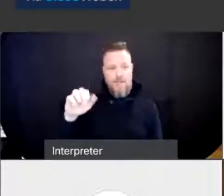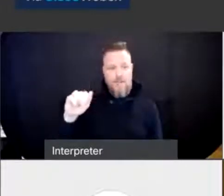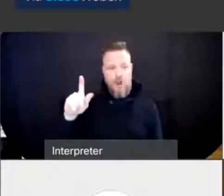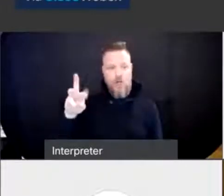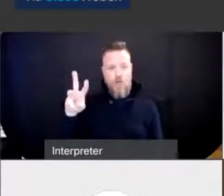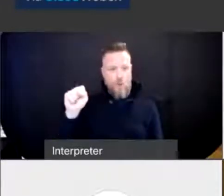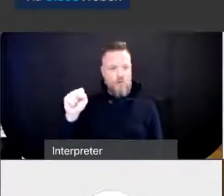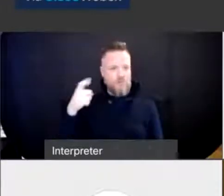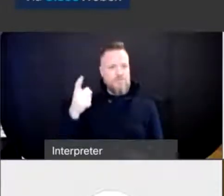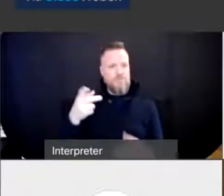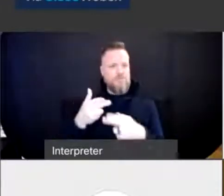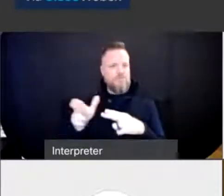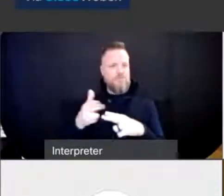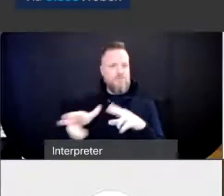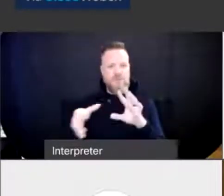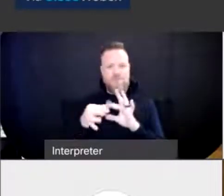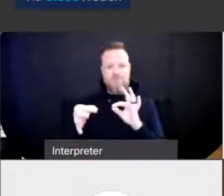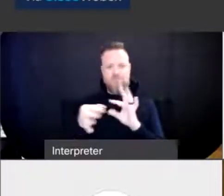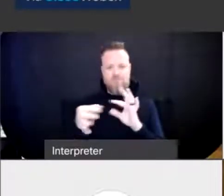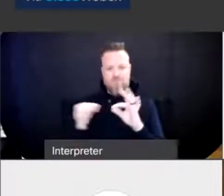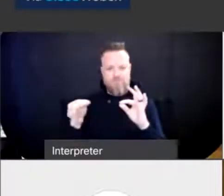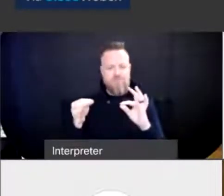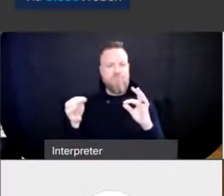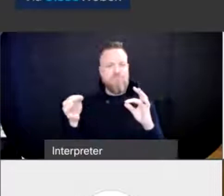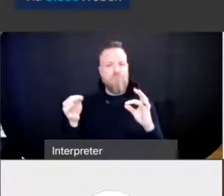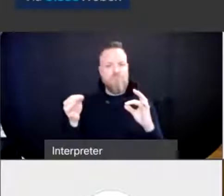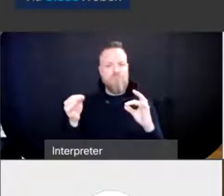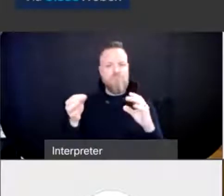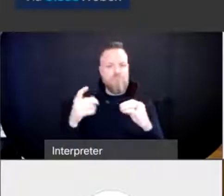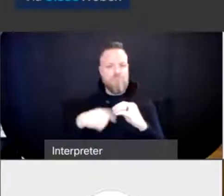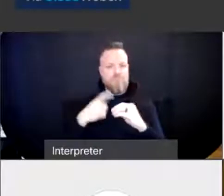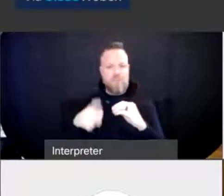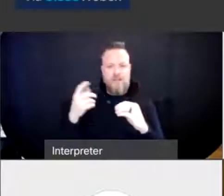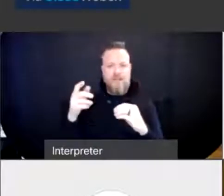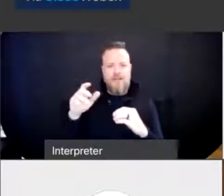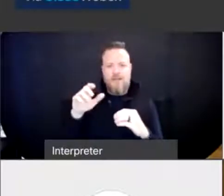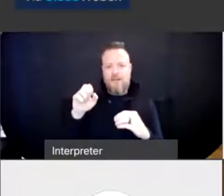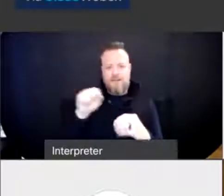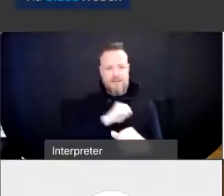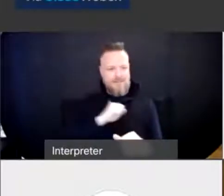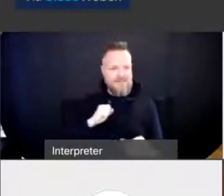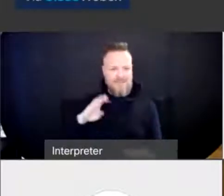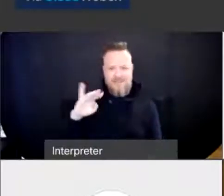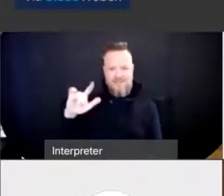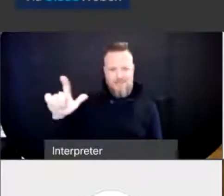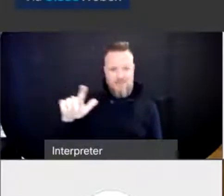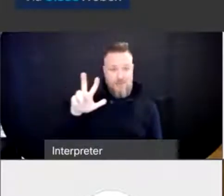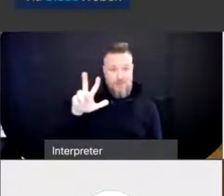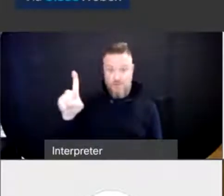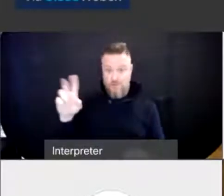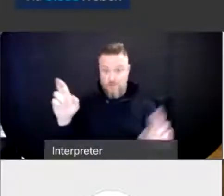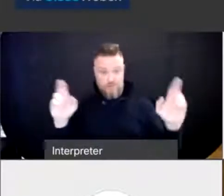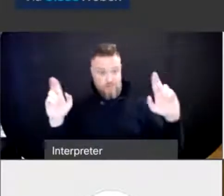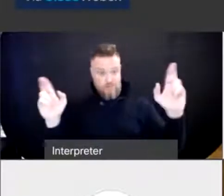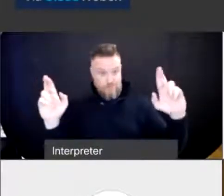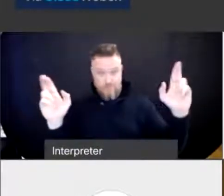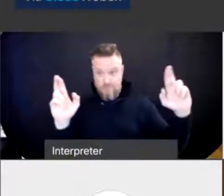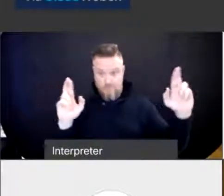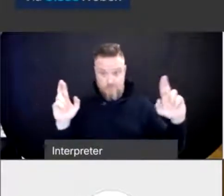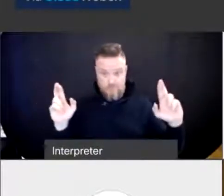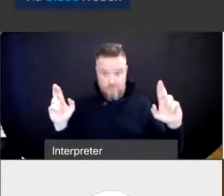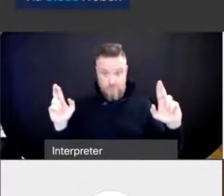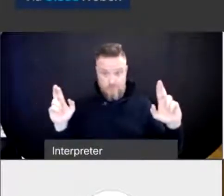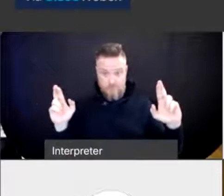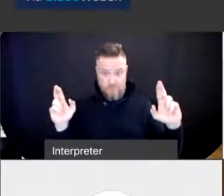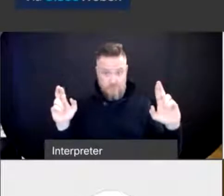give us a brief overview on Senate Bill 31. And are we ready? Yes, Madam